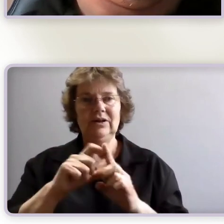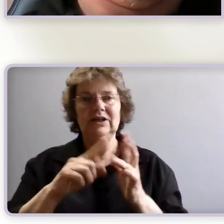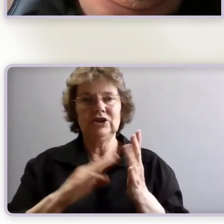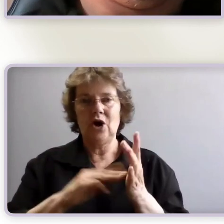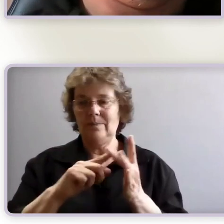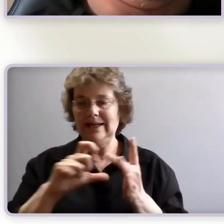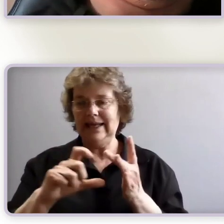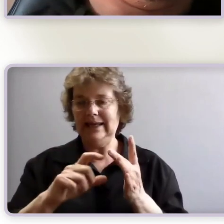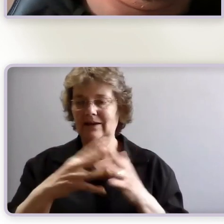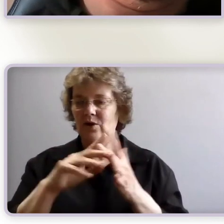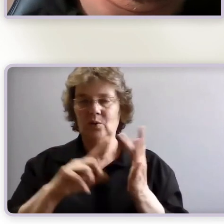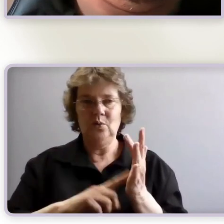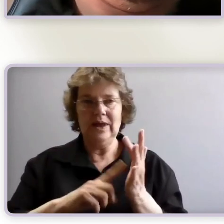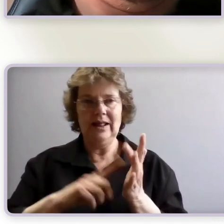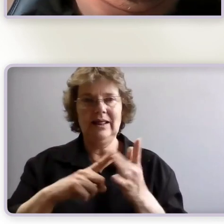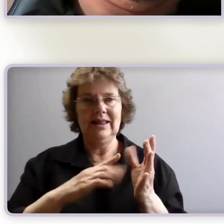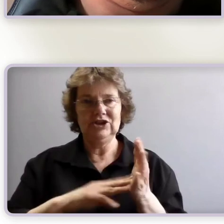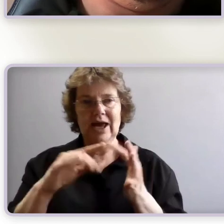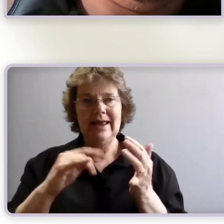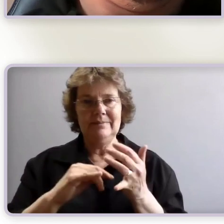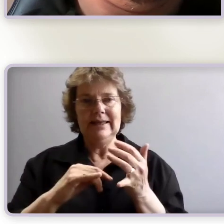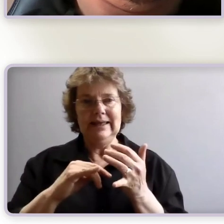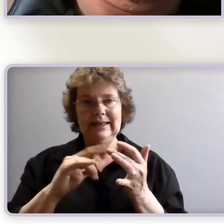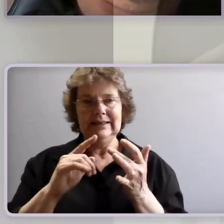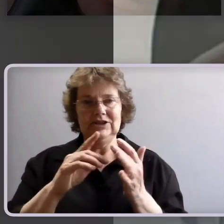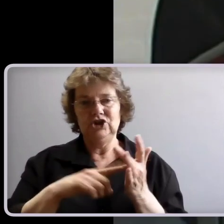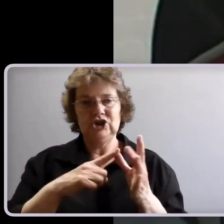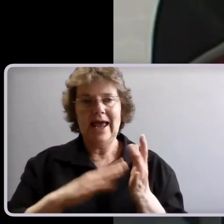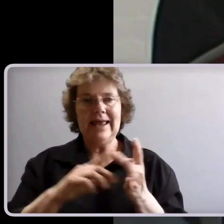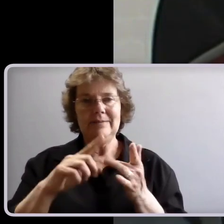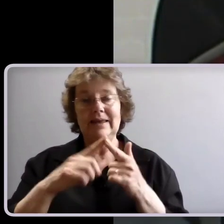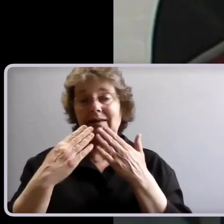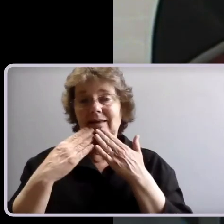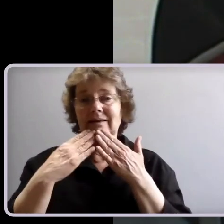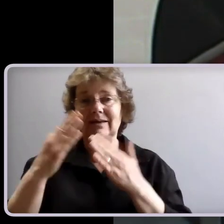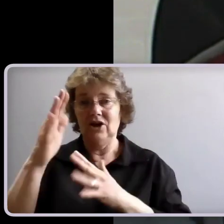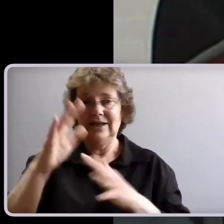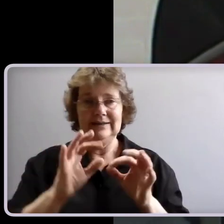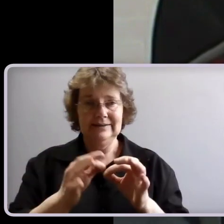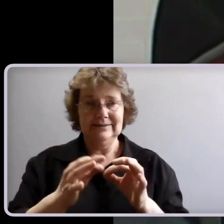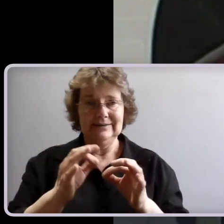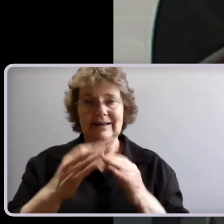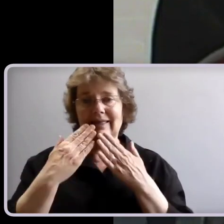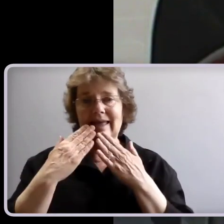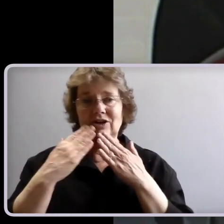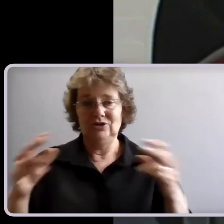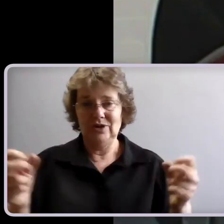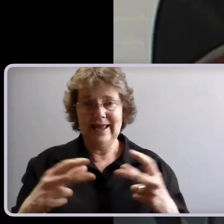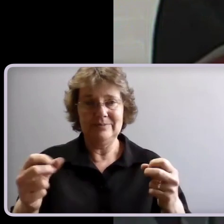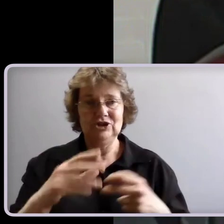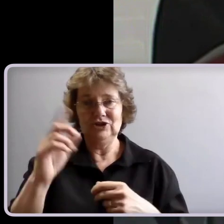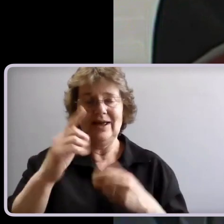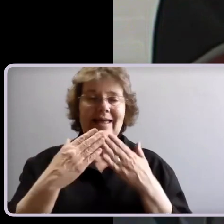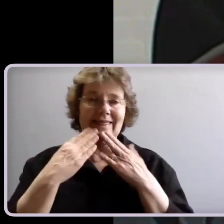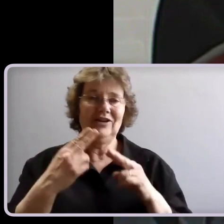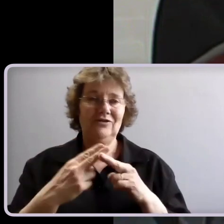to our Auslan interpreters and to our captioners today. And yes, thank you for having us.